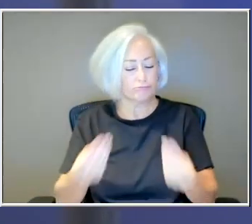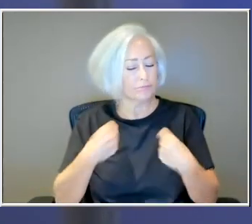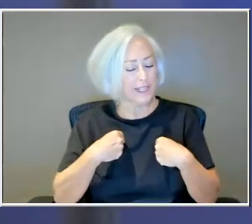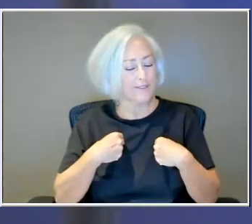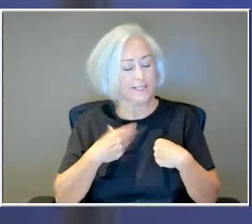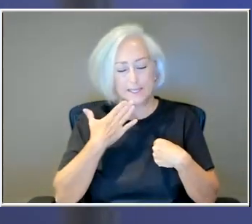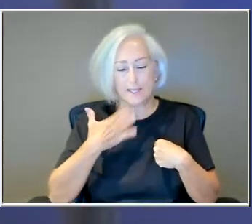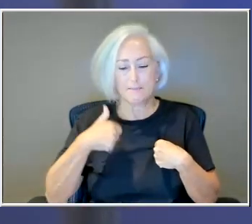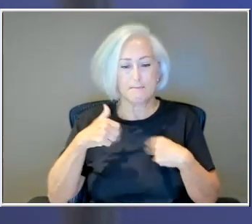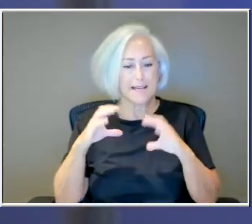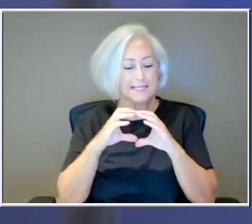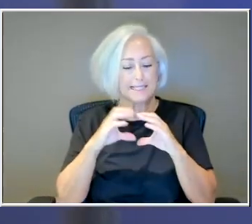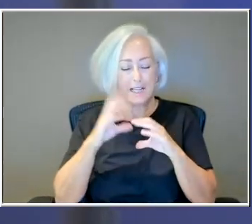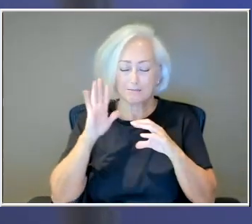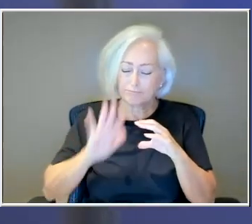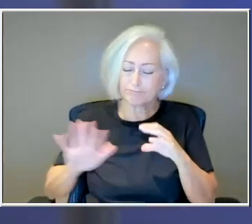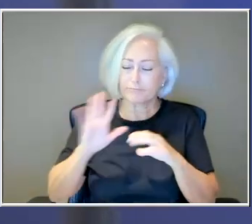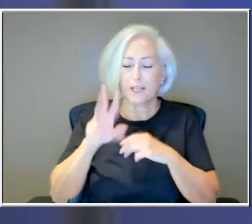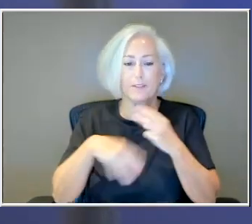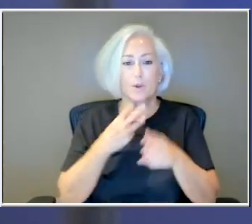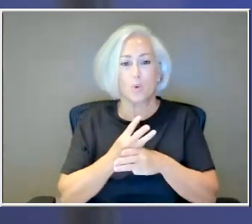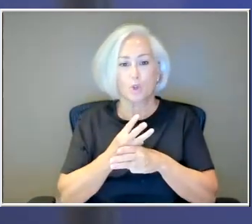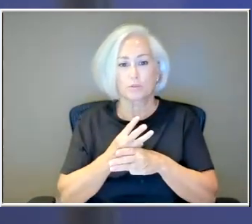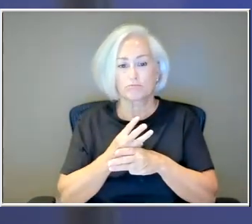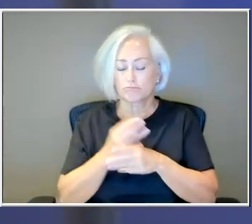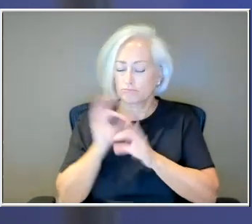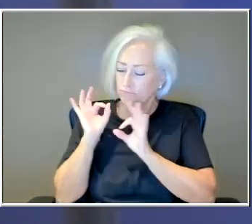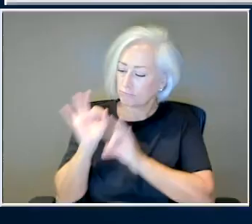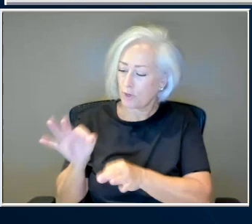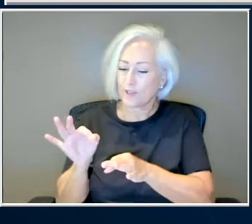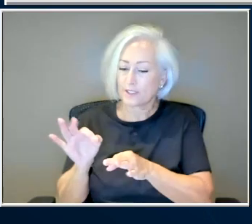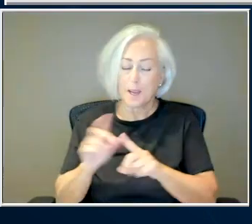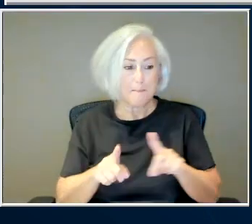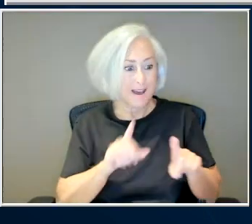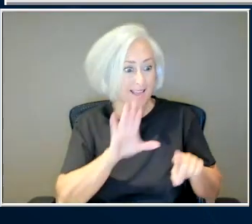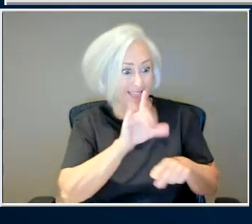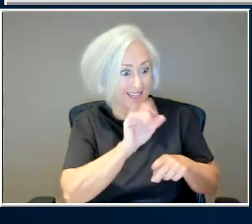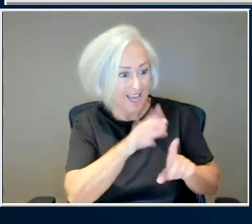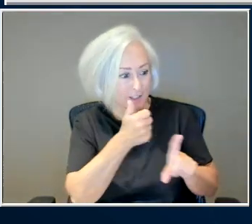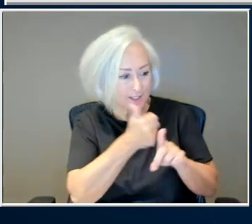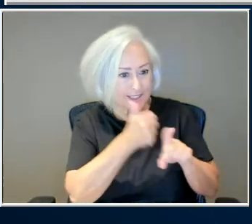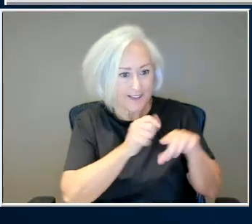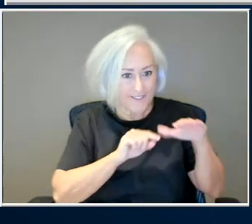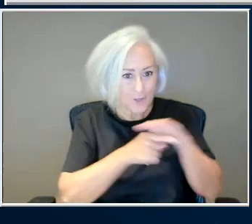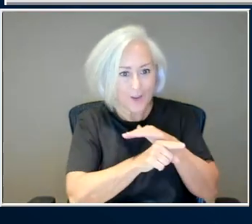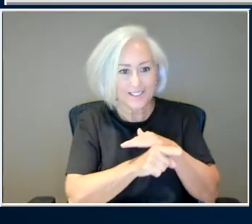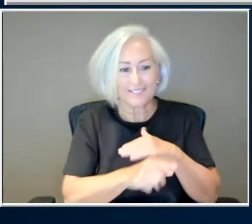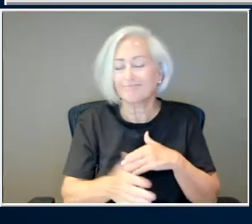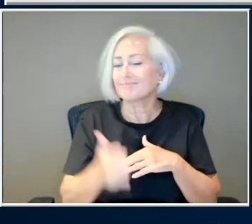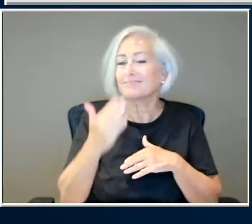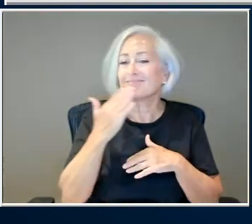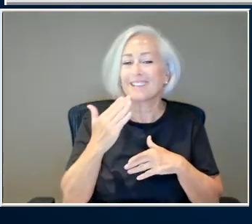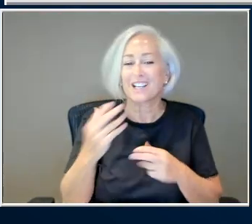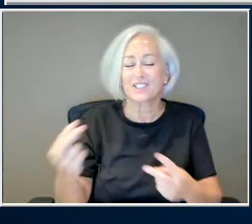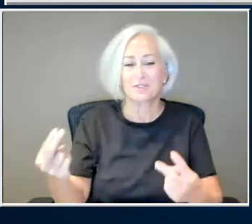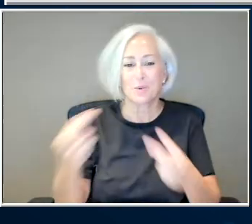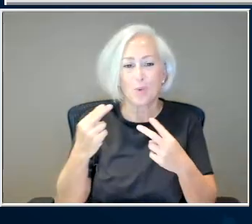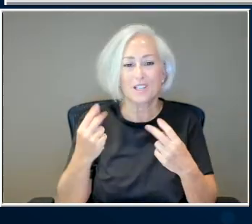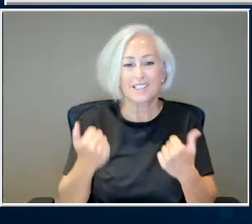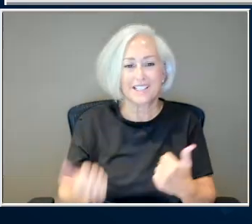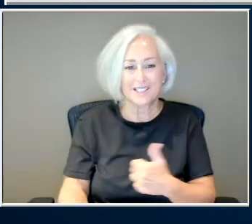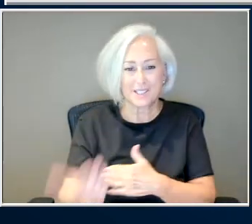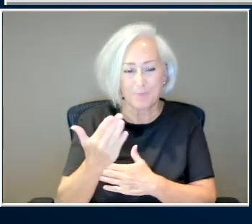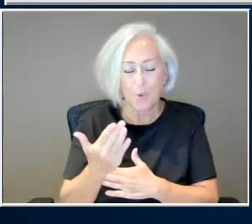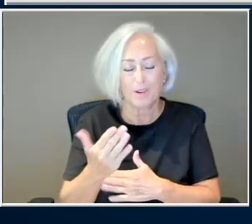question. It's the cancer is crafty. Yeah. Ruth Ellen, thanks for watching this morning. Great story, amazing to both of